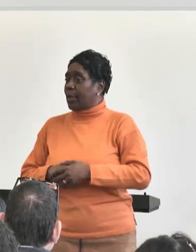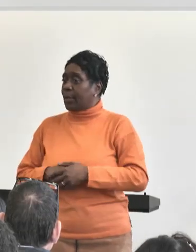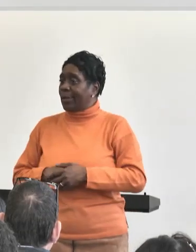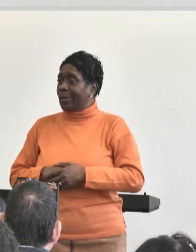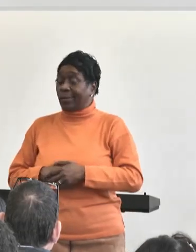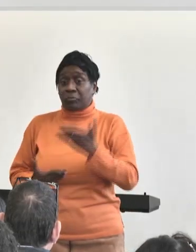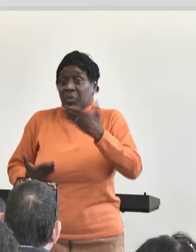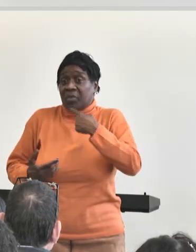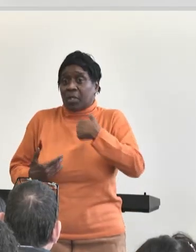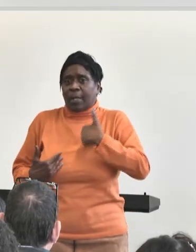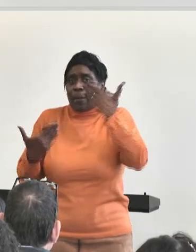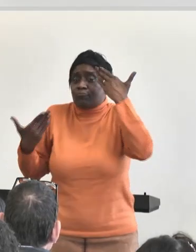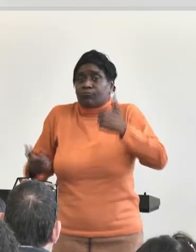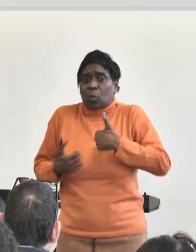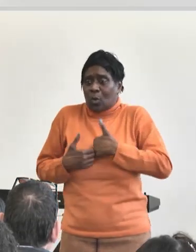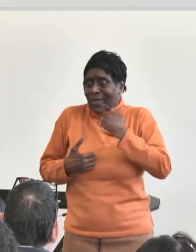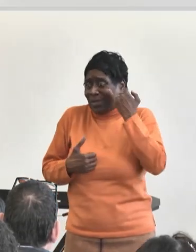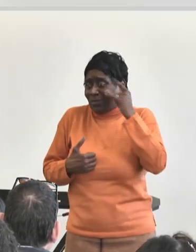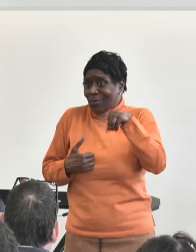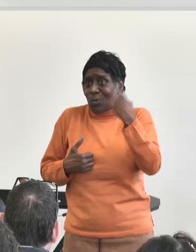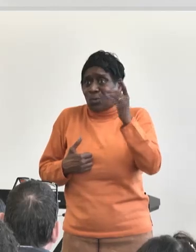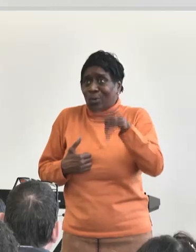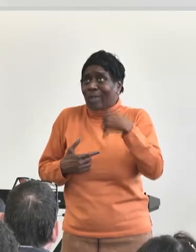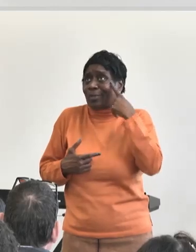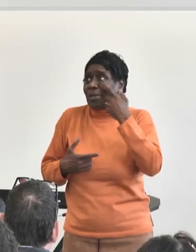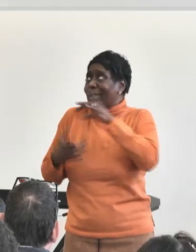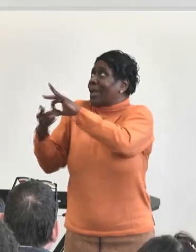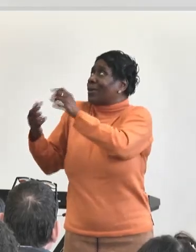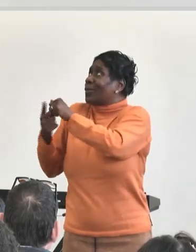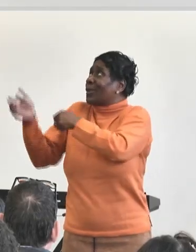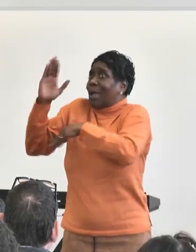And you may even say, I don't know that that's the only way to be reconciled to God.